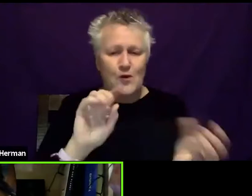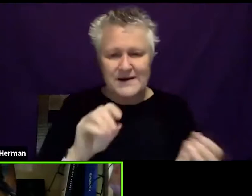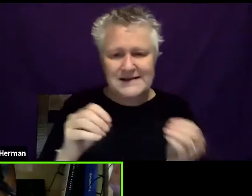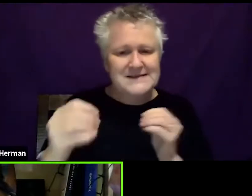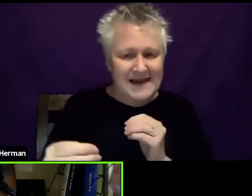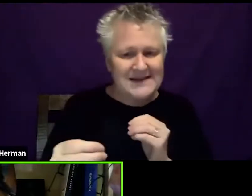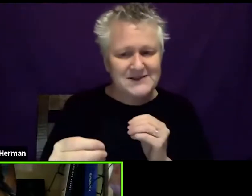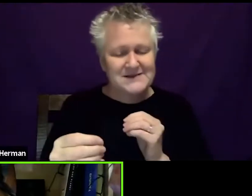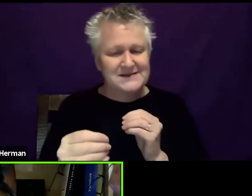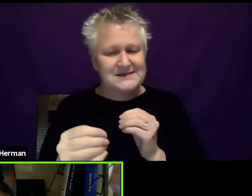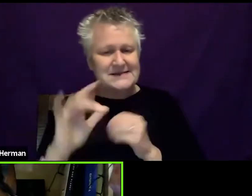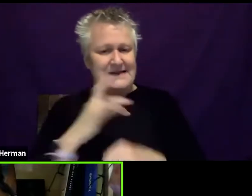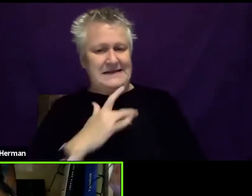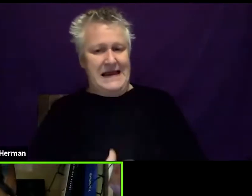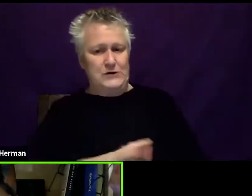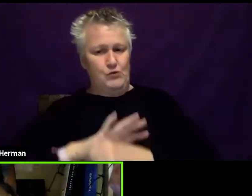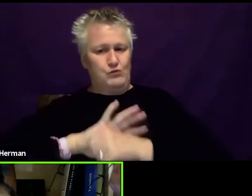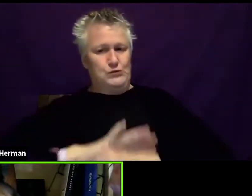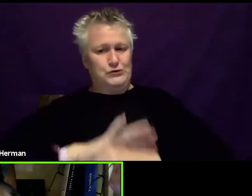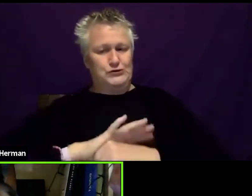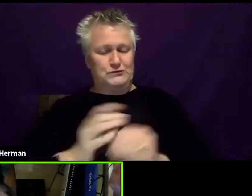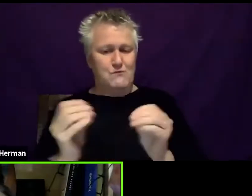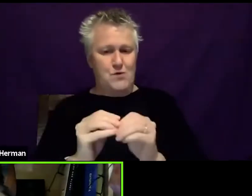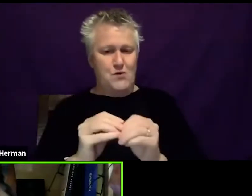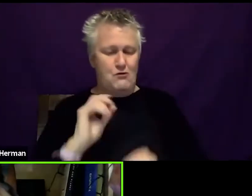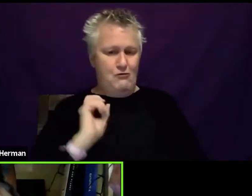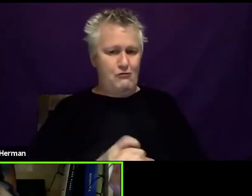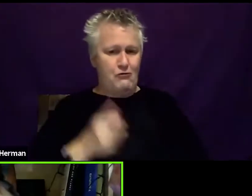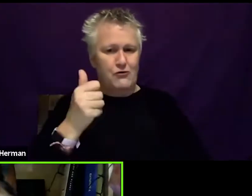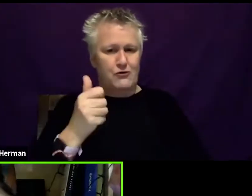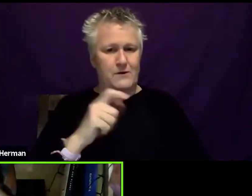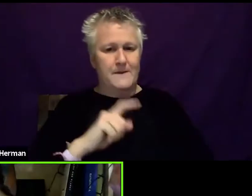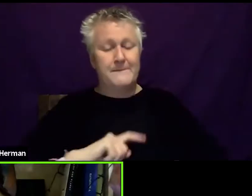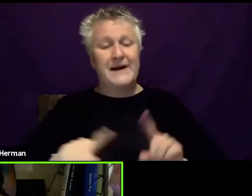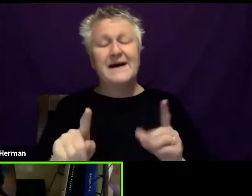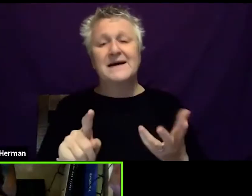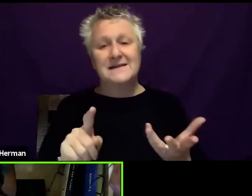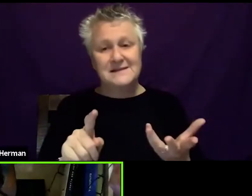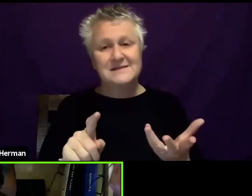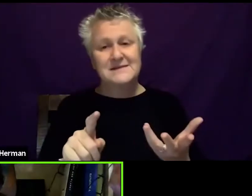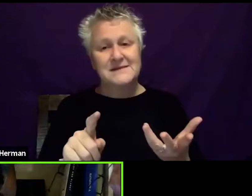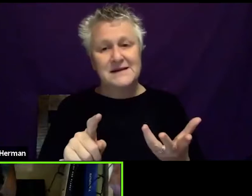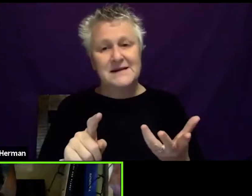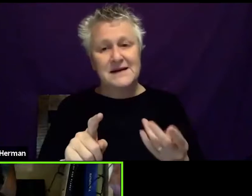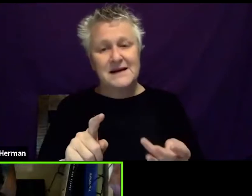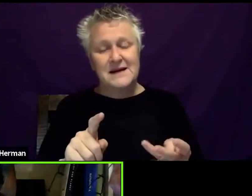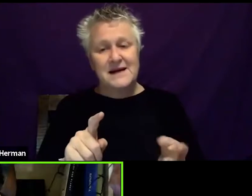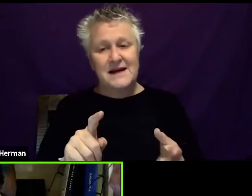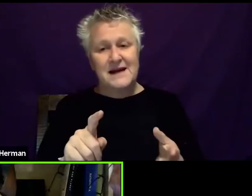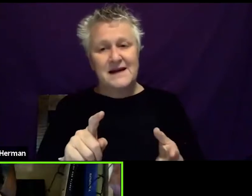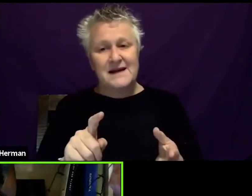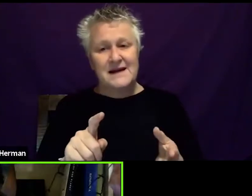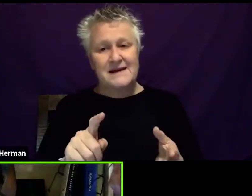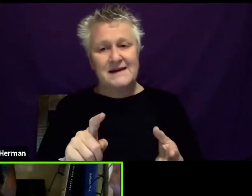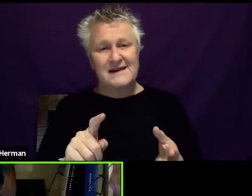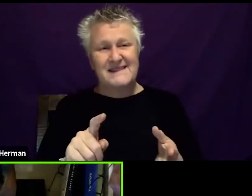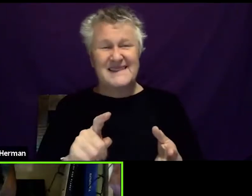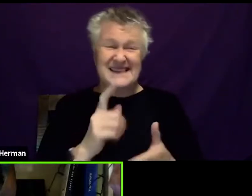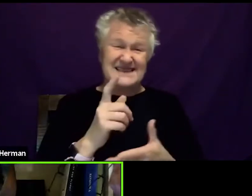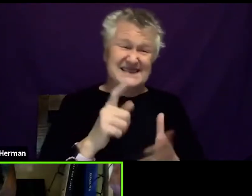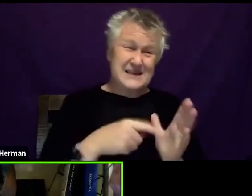that have been taking a variety of actions, from cases against the government.